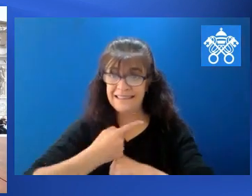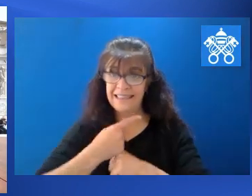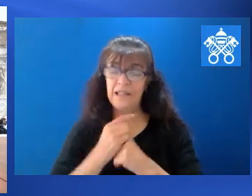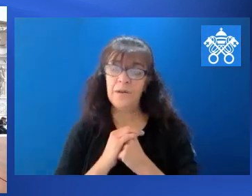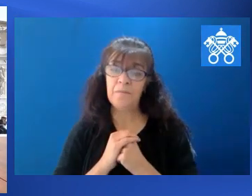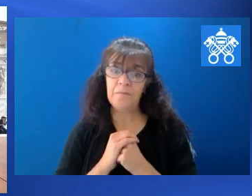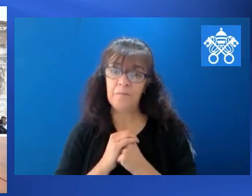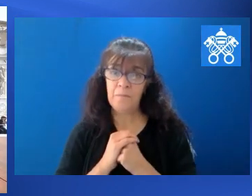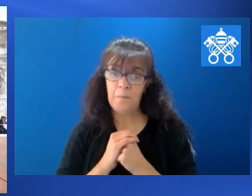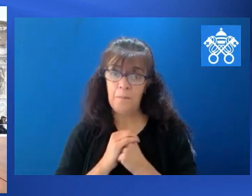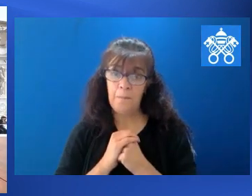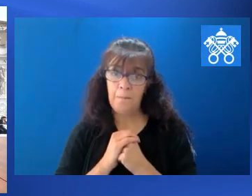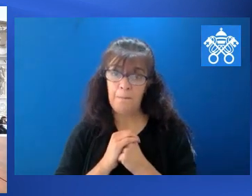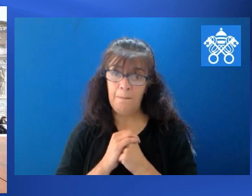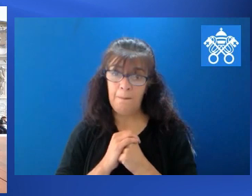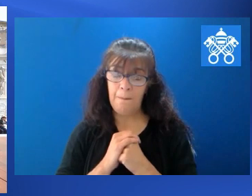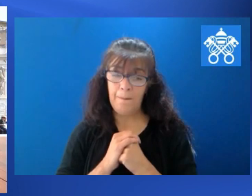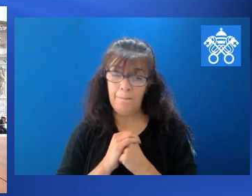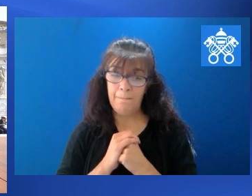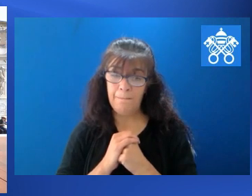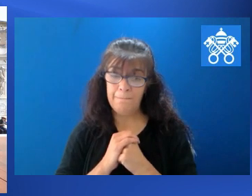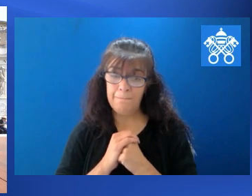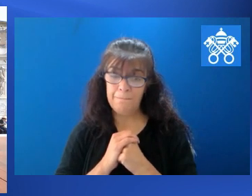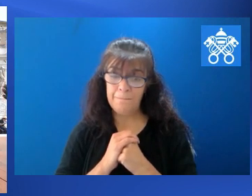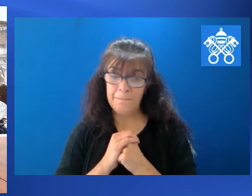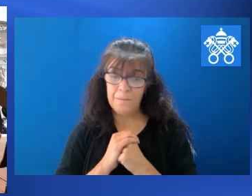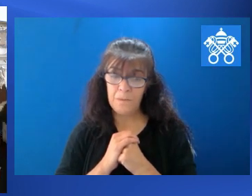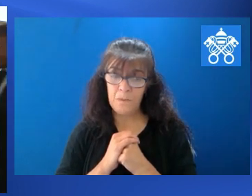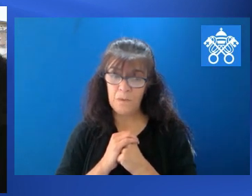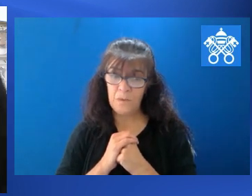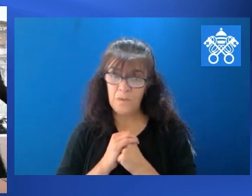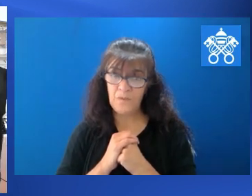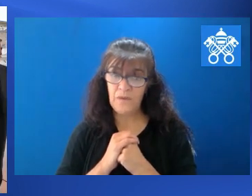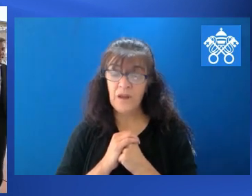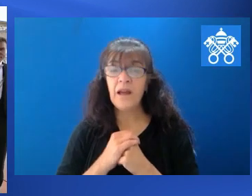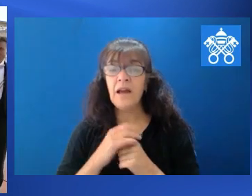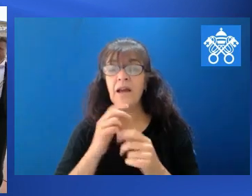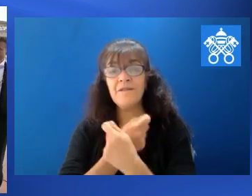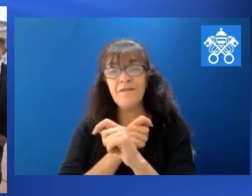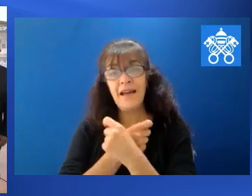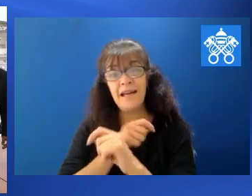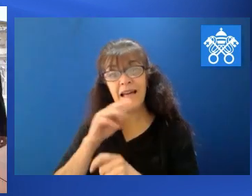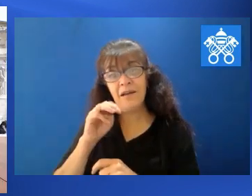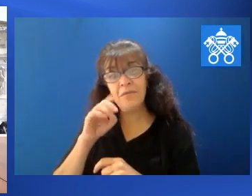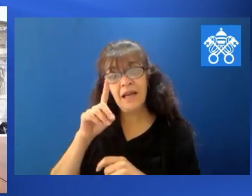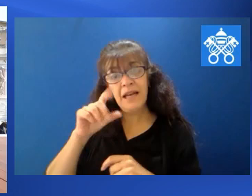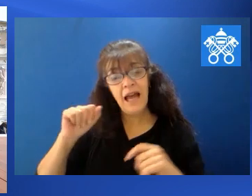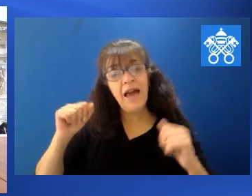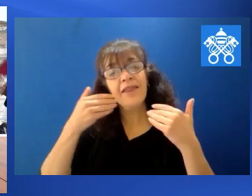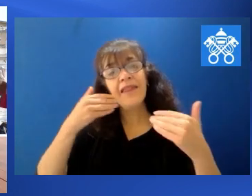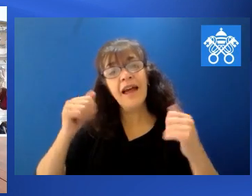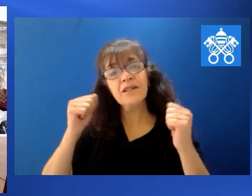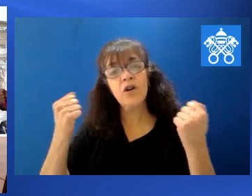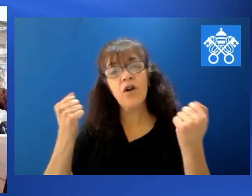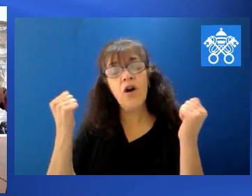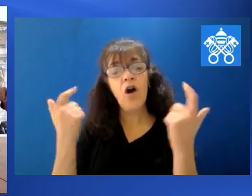with the catechesis and translation of his Pope's catechesis. On behalf of Vatican Media, I would like to thank all of the technicians who made this broadcast